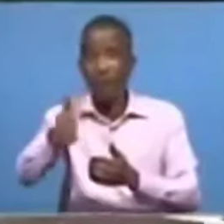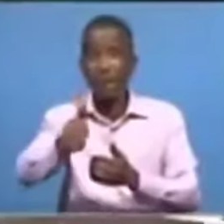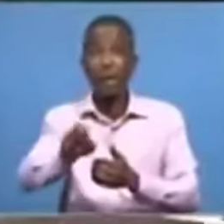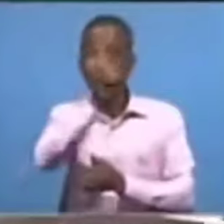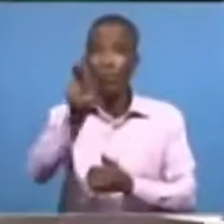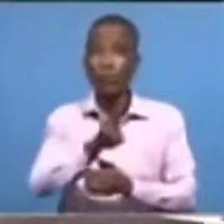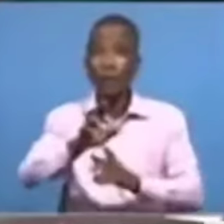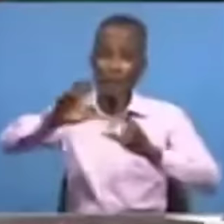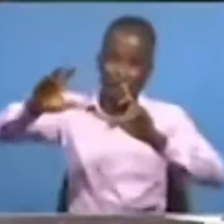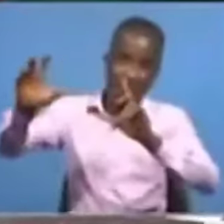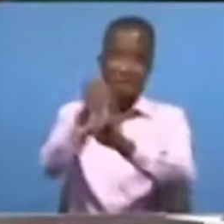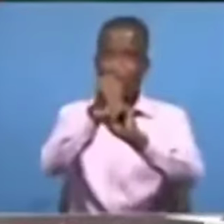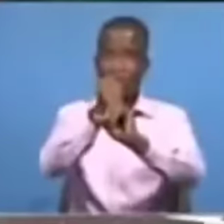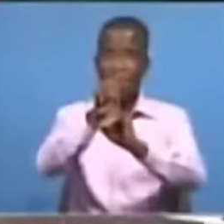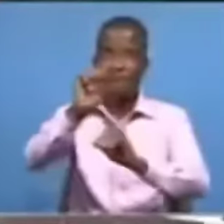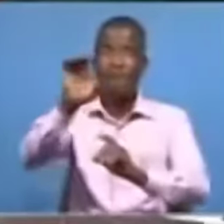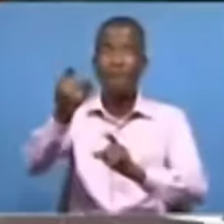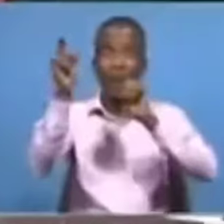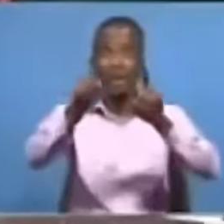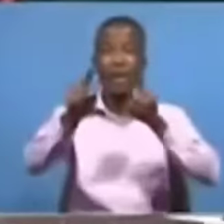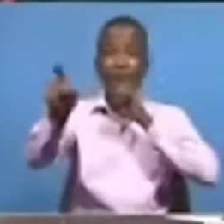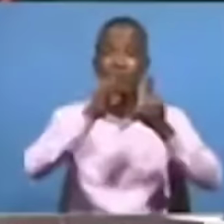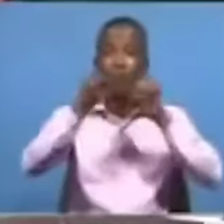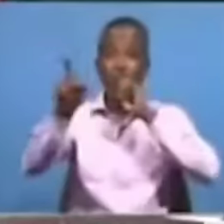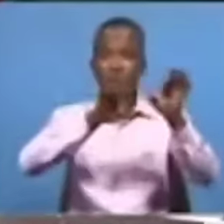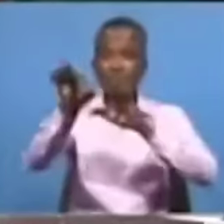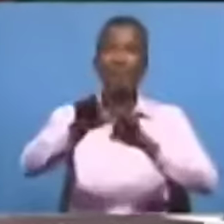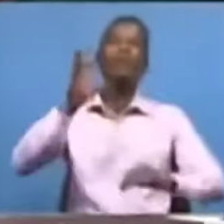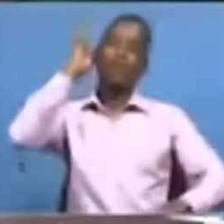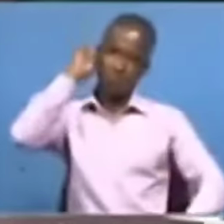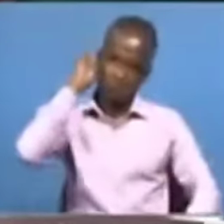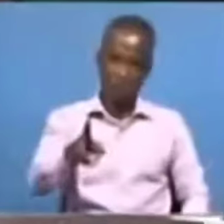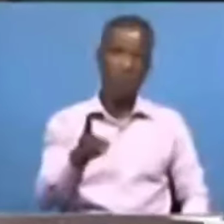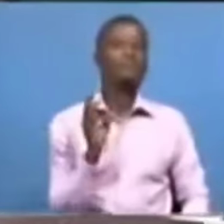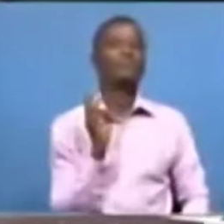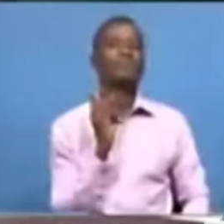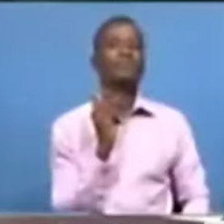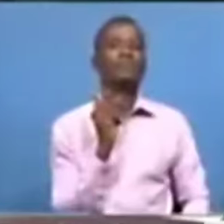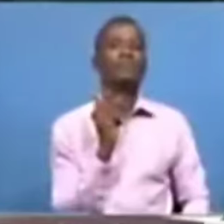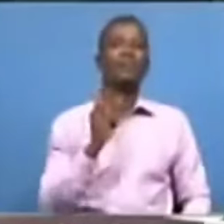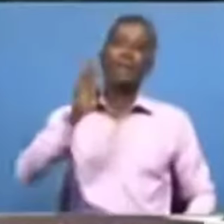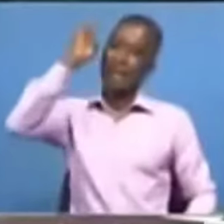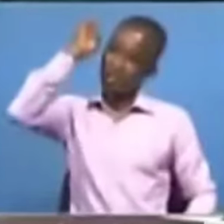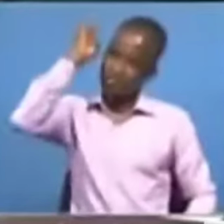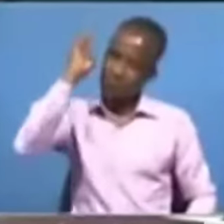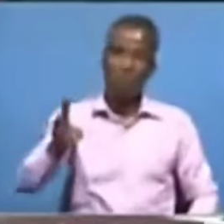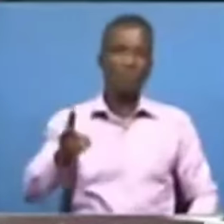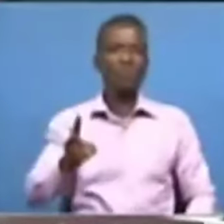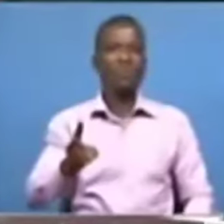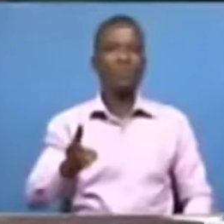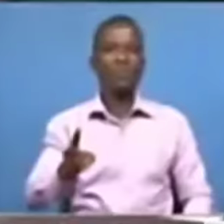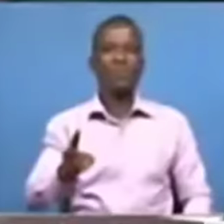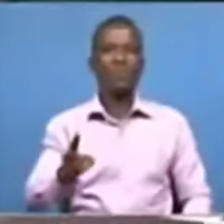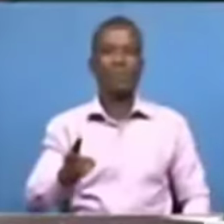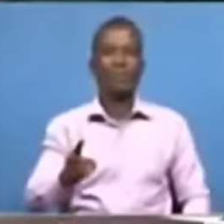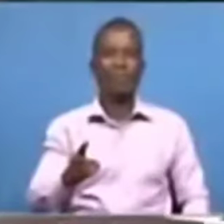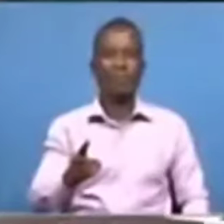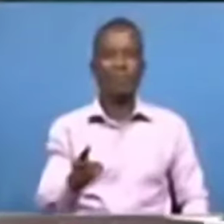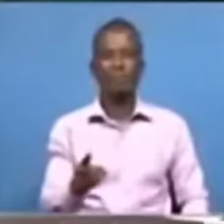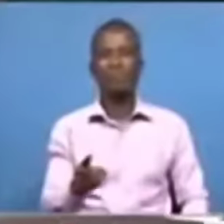so ma maame no ɔbɛka n'anum nsɛm ma nokora no dɛ adi ma Ghanafoɔ tia inshallah yɛde wɔn bɛba salamu alaikum